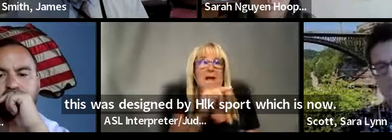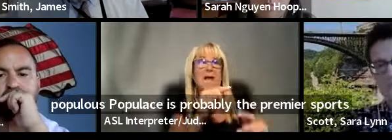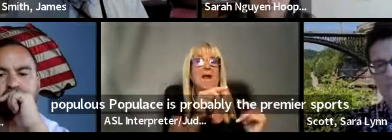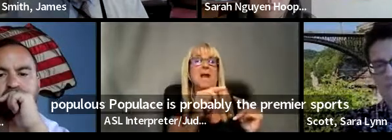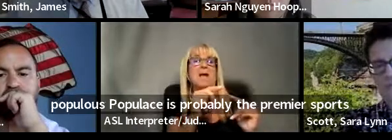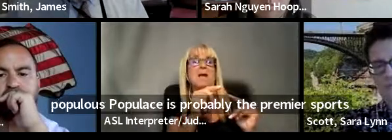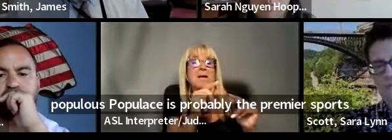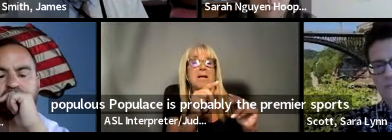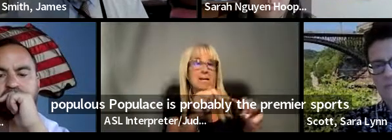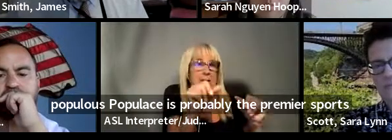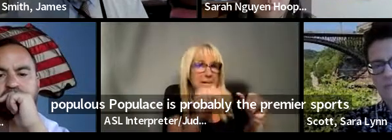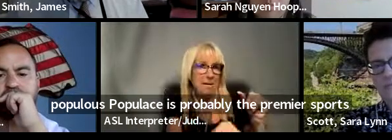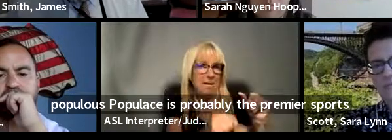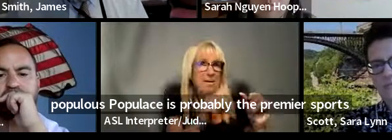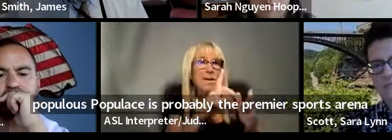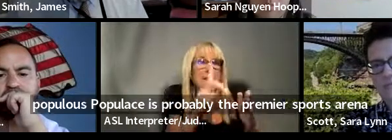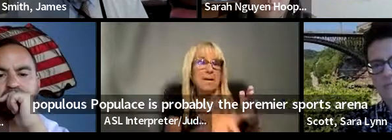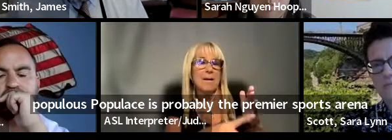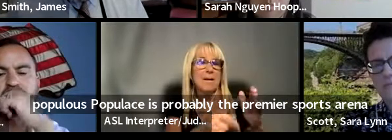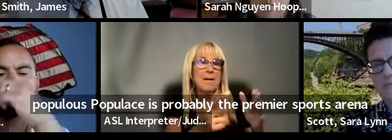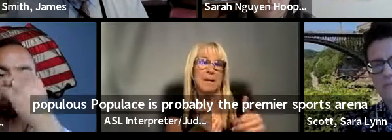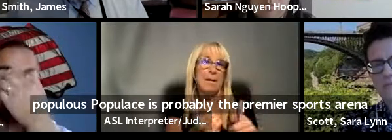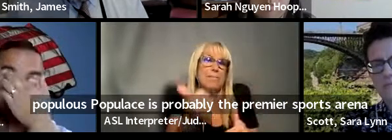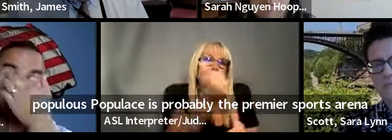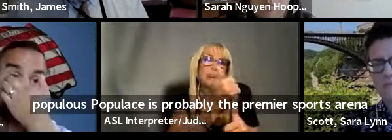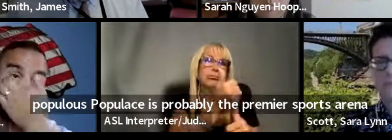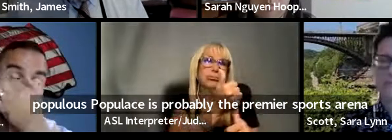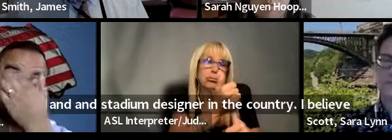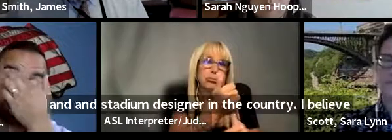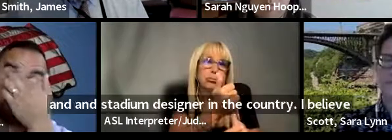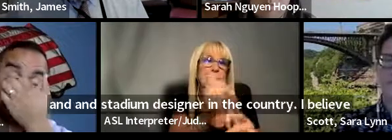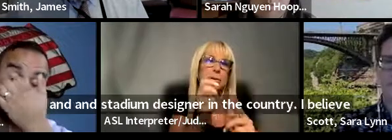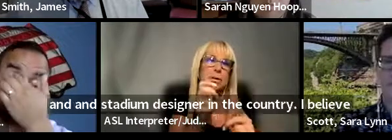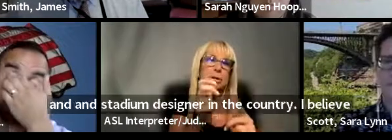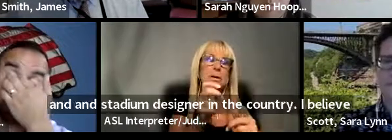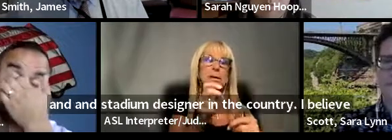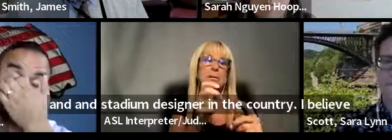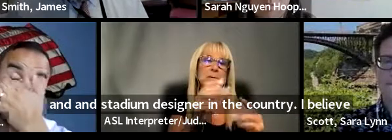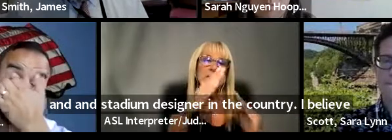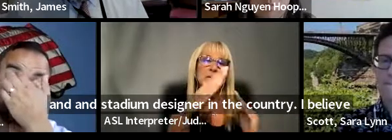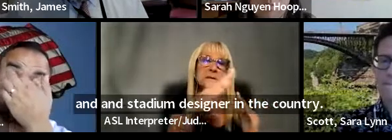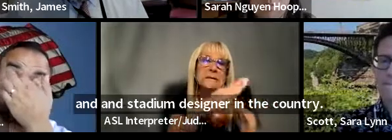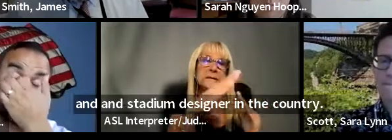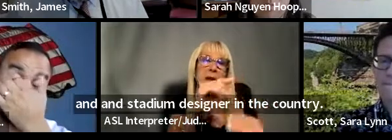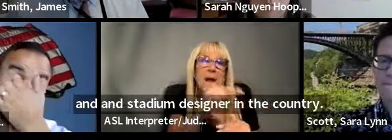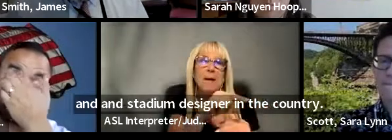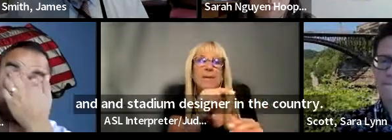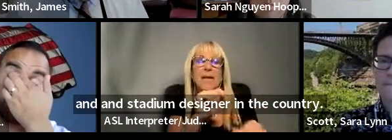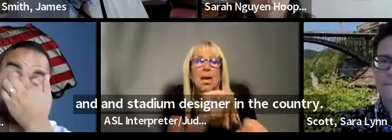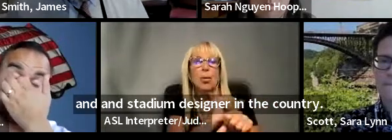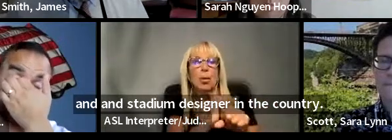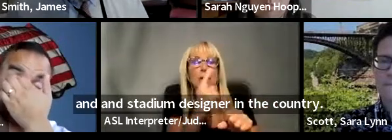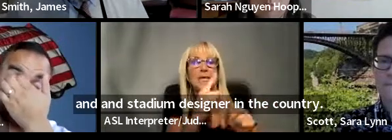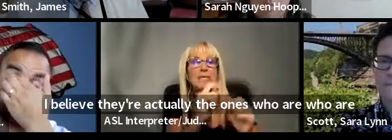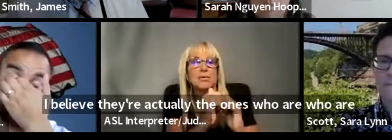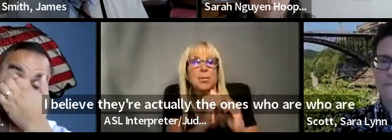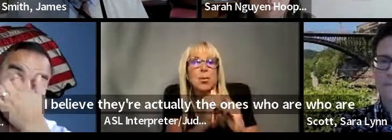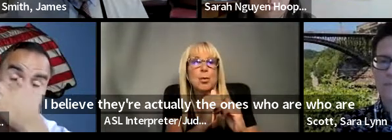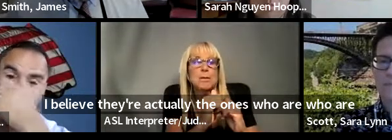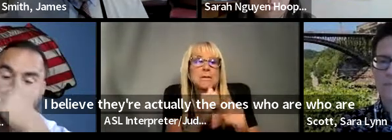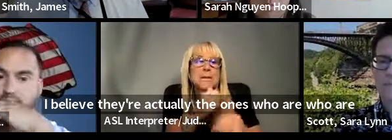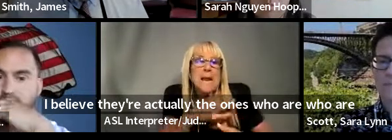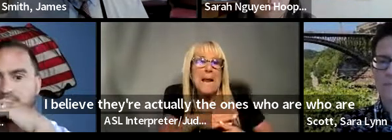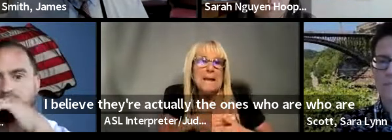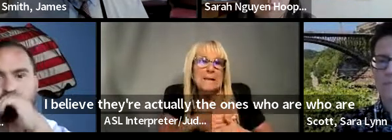and stadium designer in the country. I believe they're actually the ones who are working for Pagula Sports Entertainment right now for the new